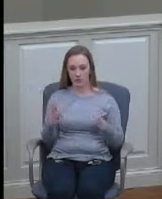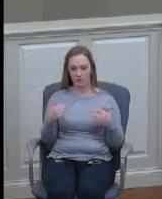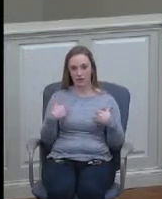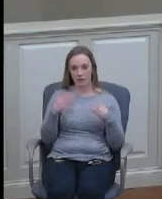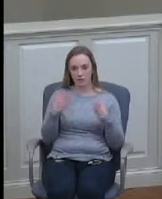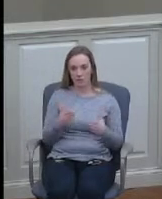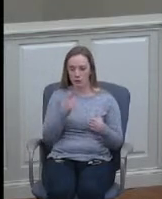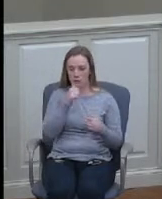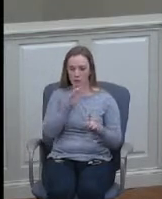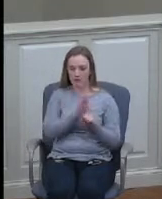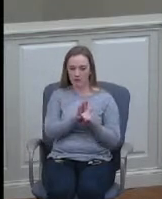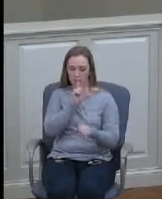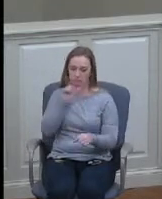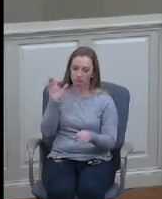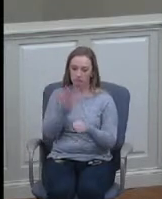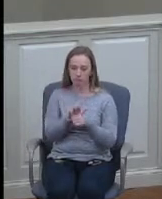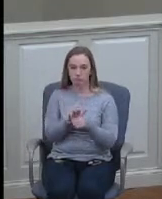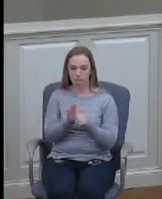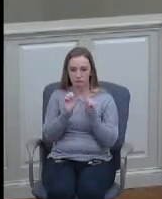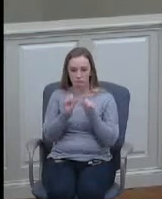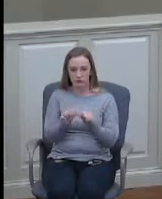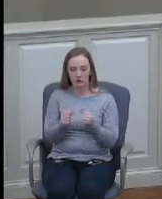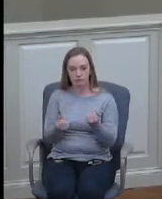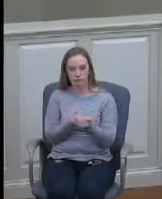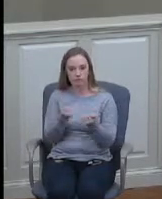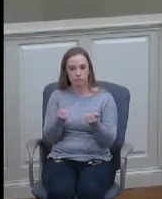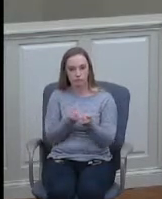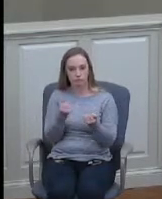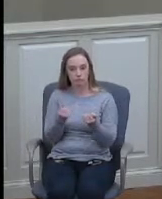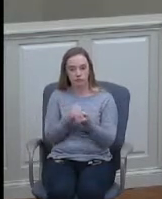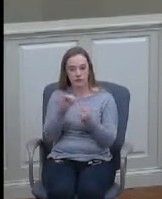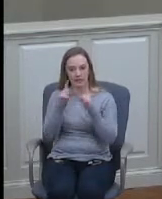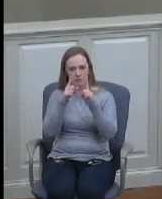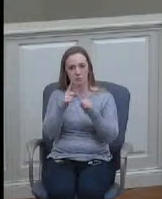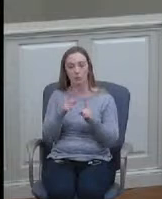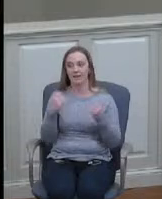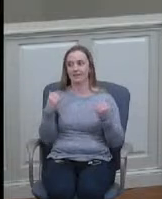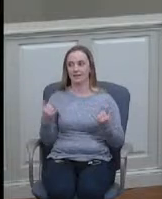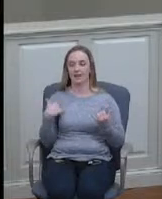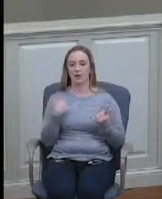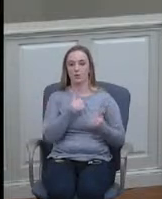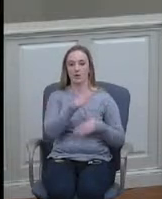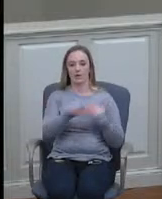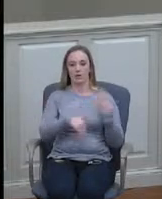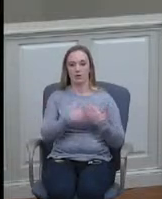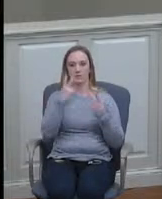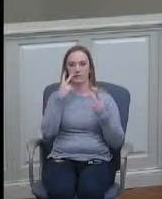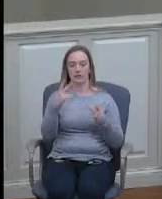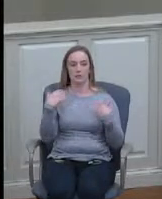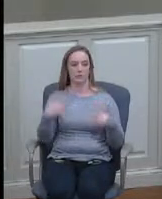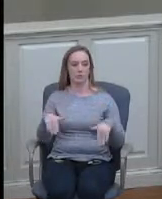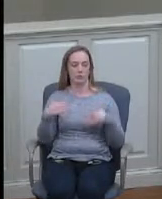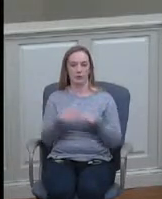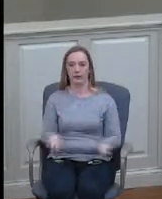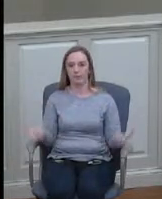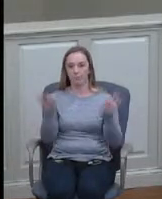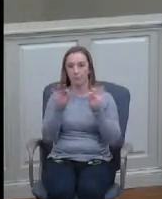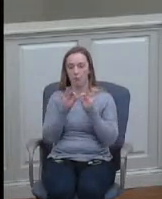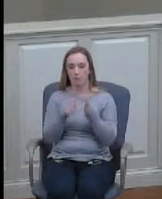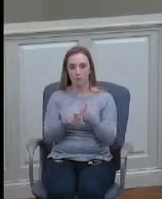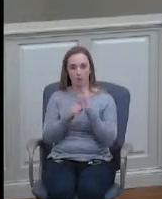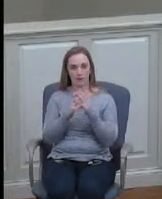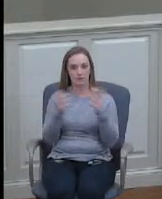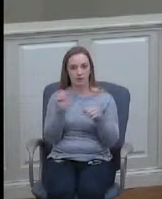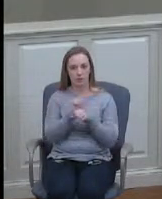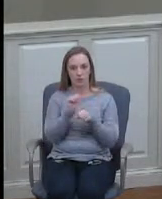who's dedicated to constantly furthering this mission, we all see now exactly how important that is and how much work it takes. And we also see where we need to